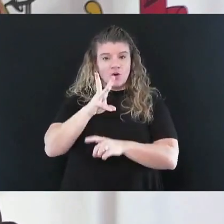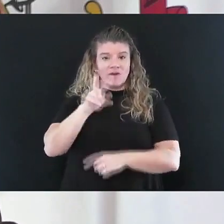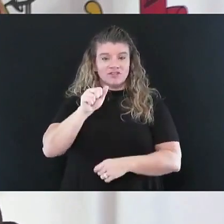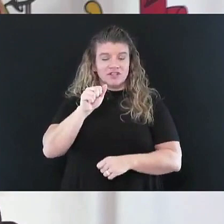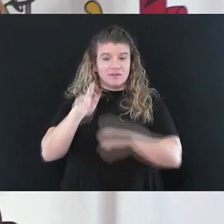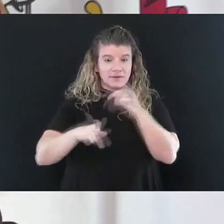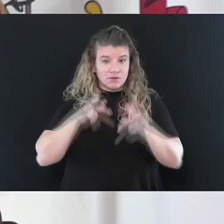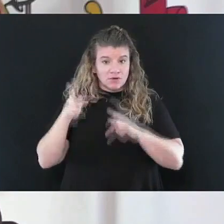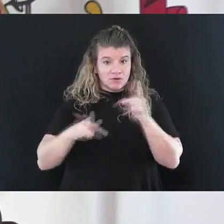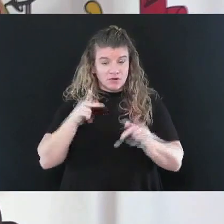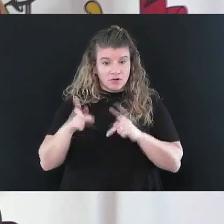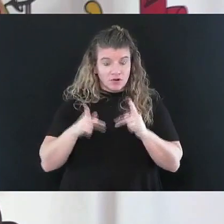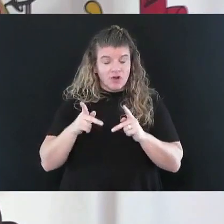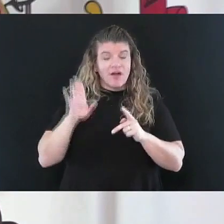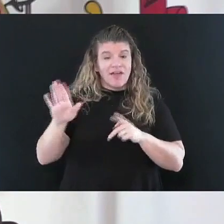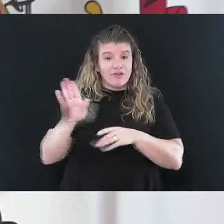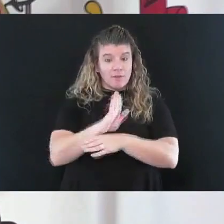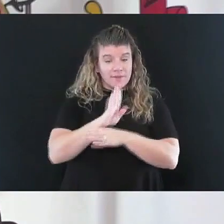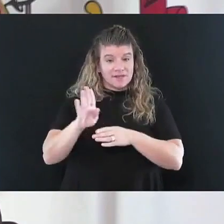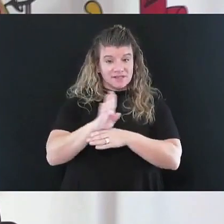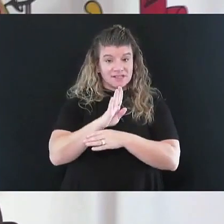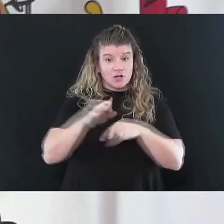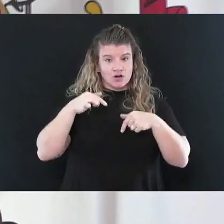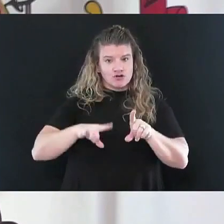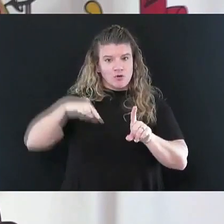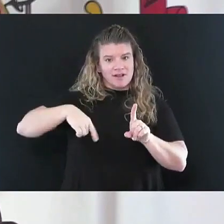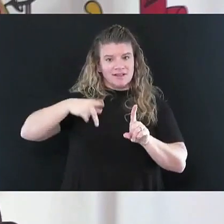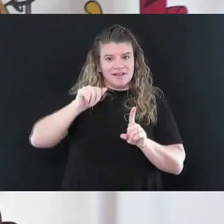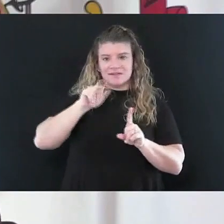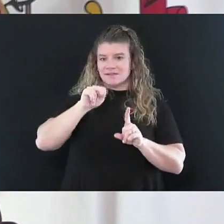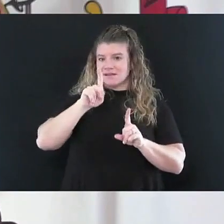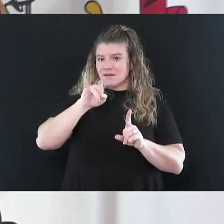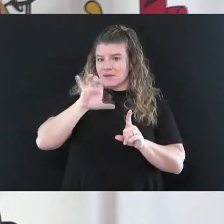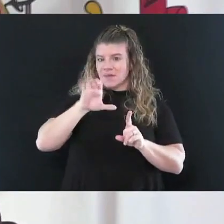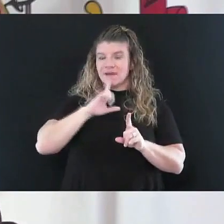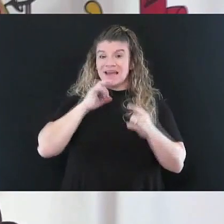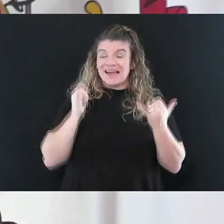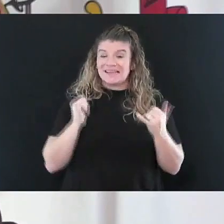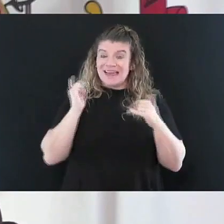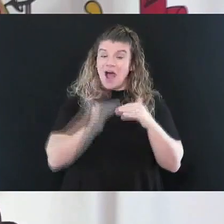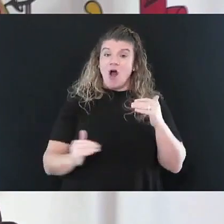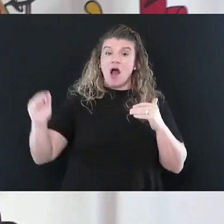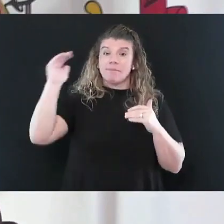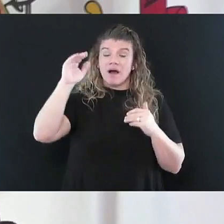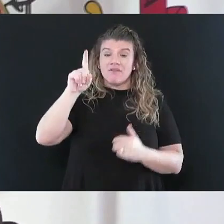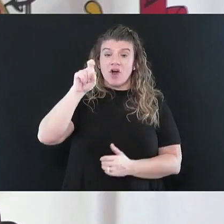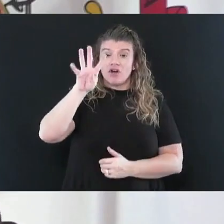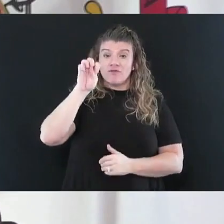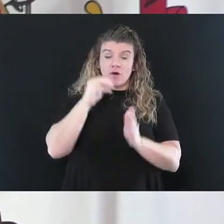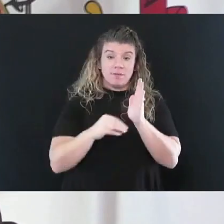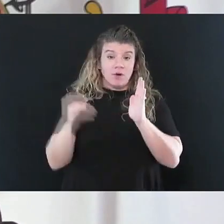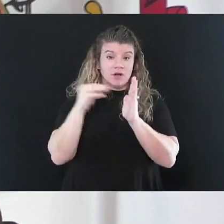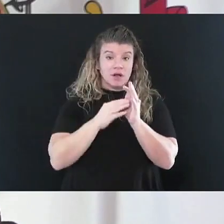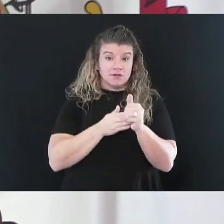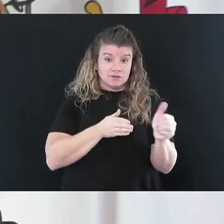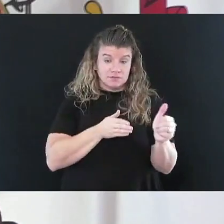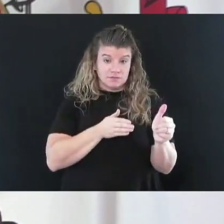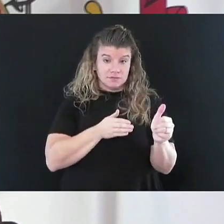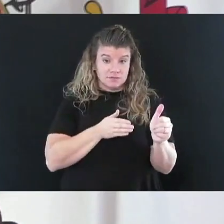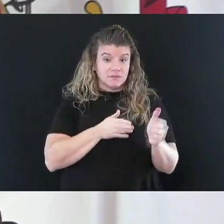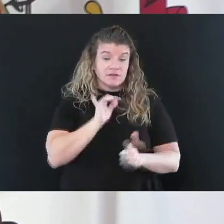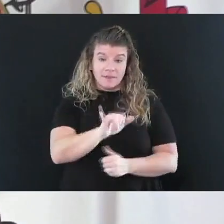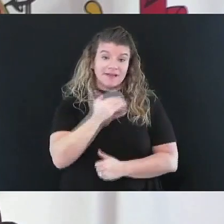customers and businesses due to COVID is now in excess of $140 million. Good